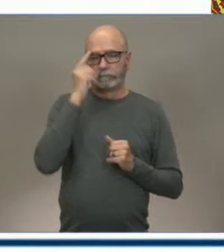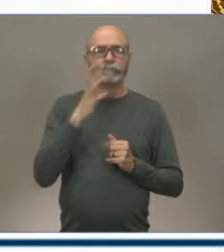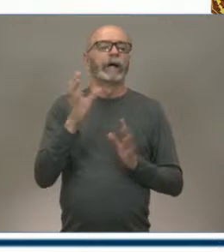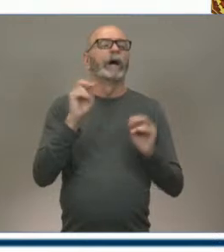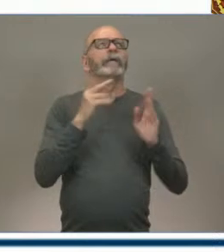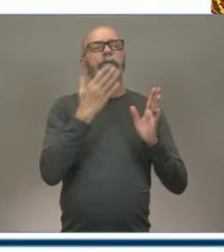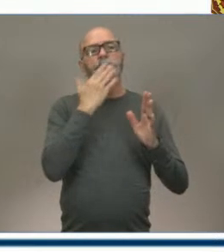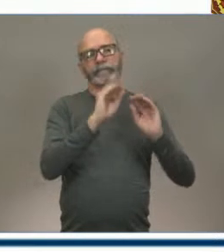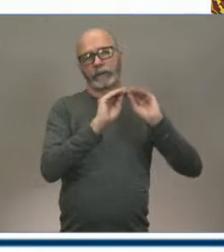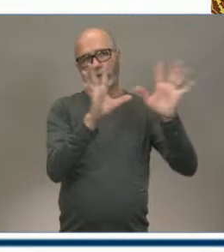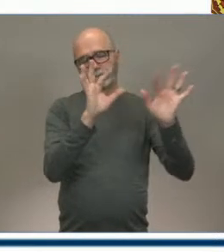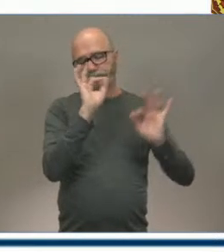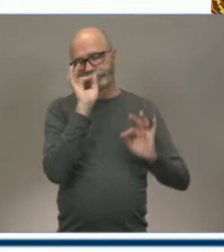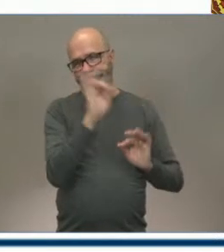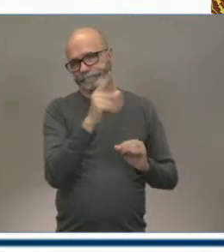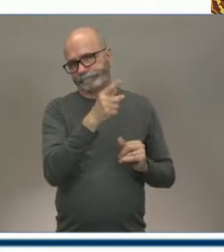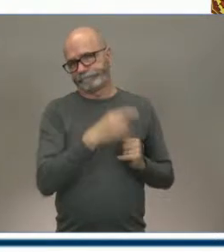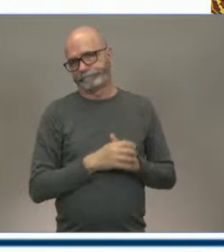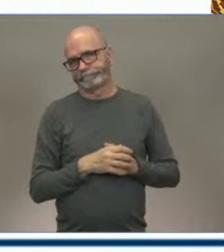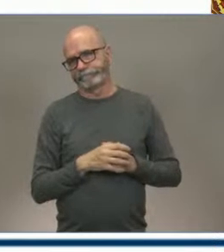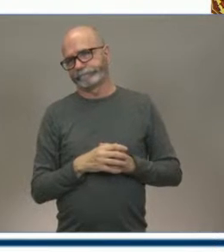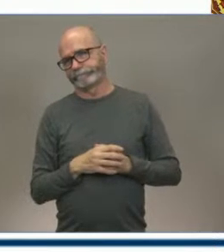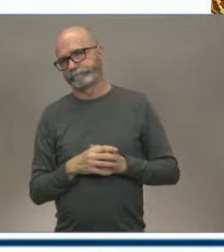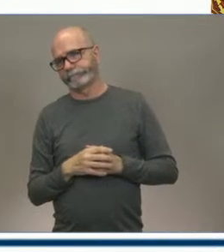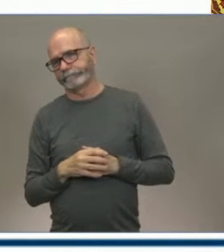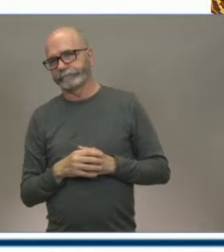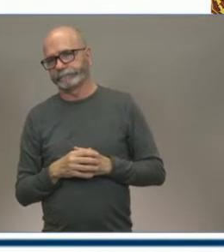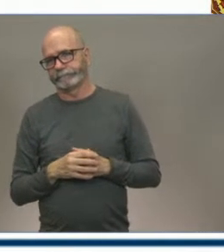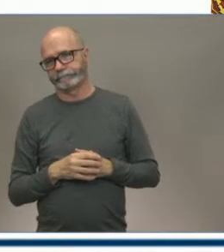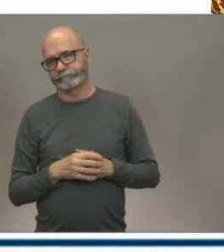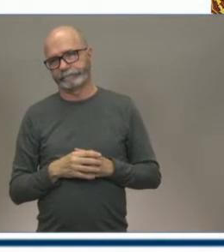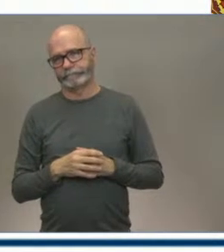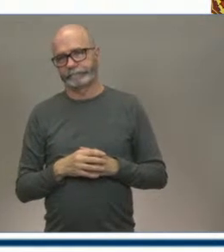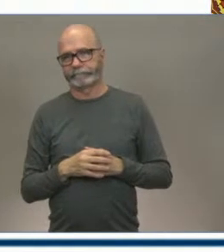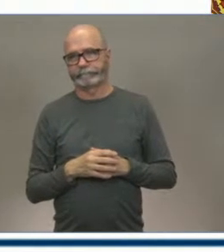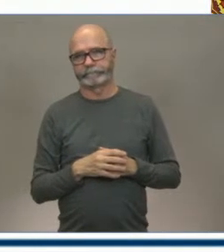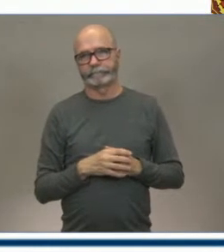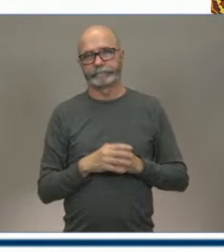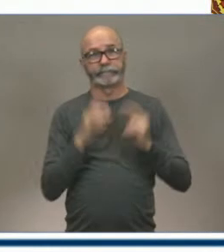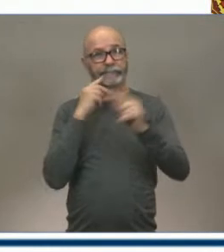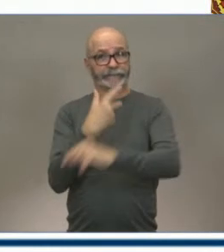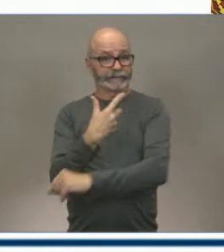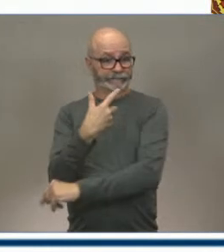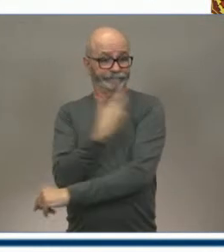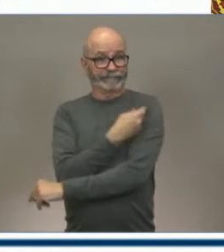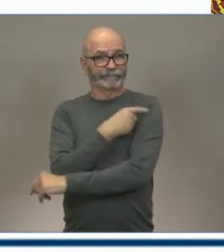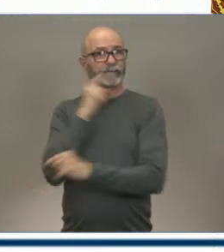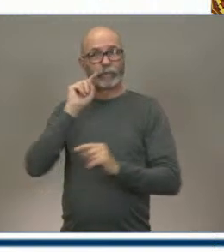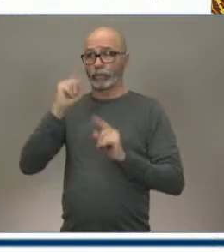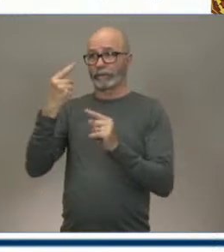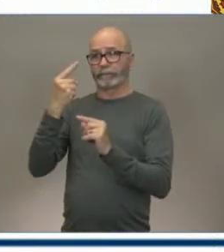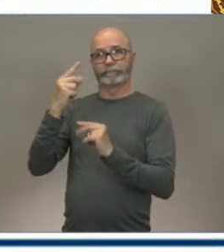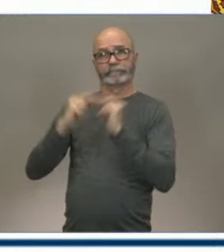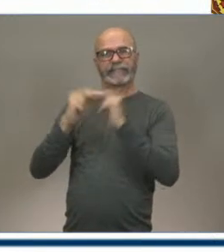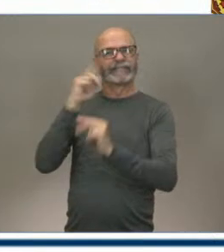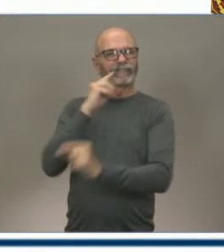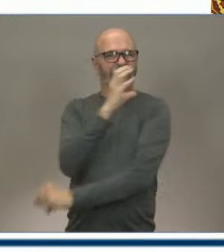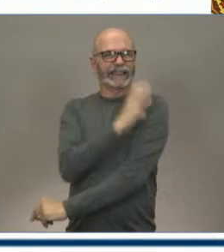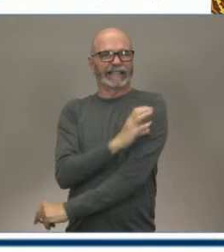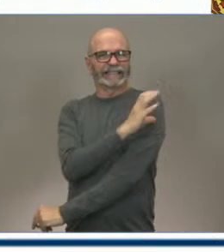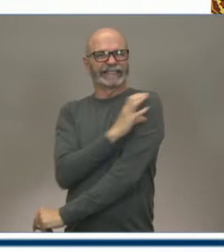Strang. In terms of vaccines, we've talked a little bit about the clinic that'll be starting next week at long-term cares, and I know you said you don't really